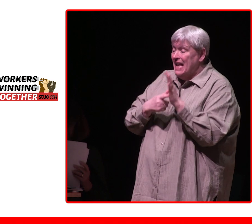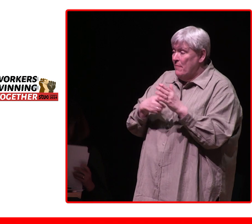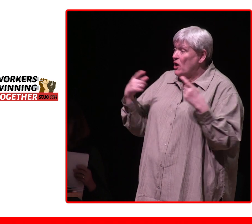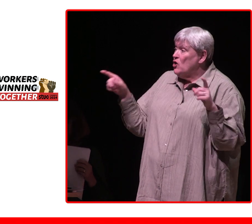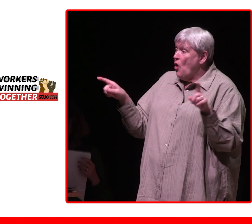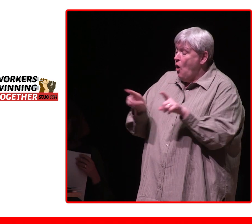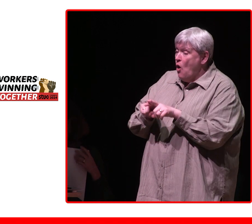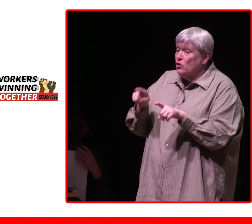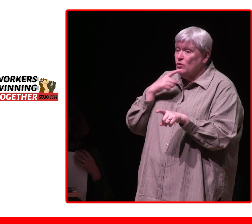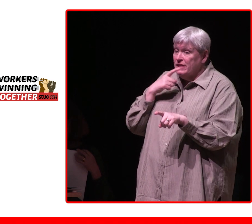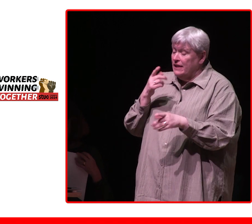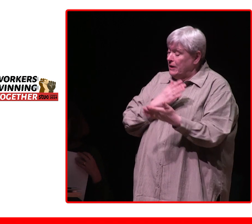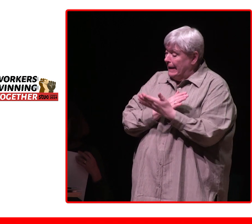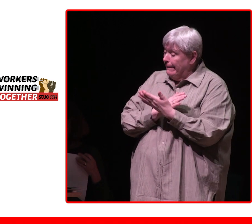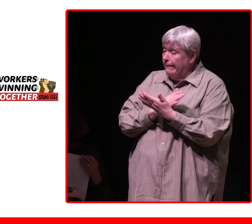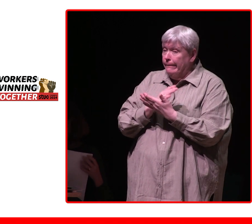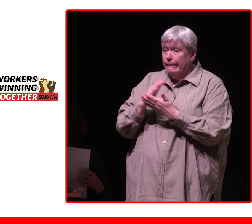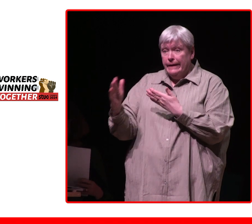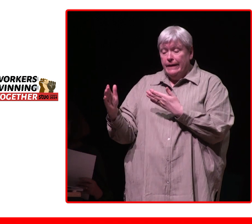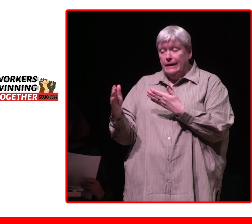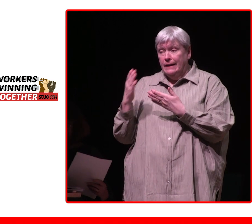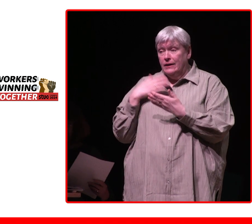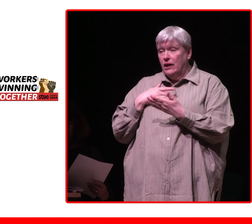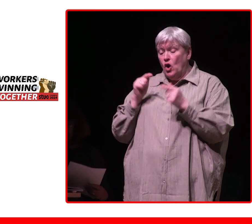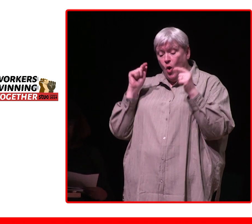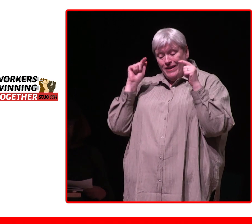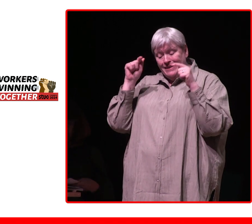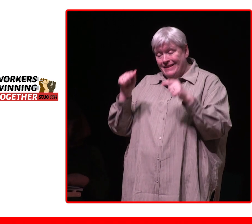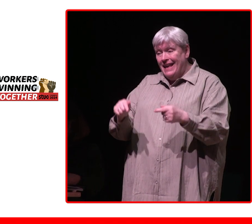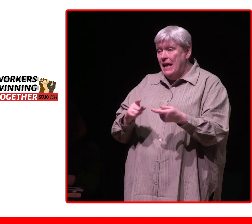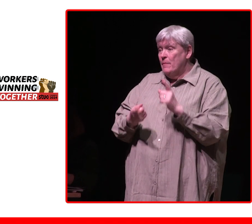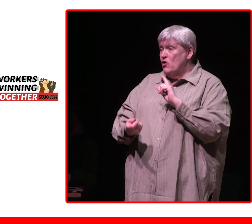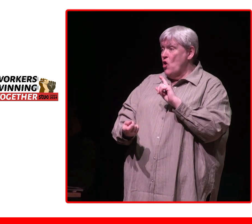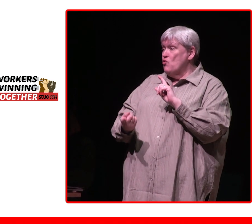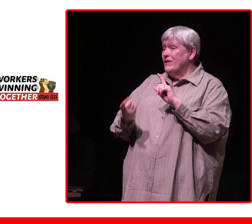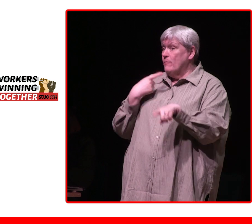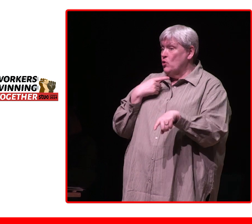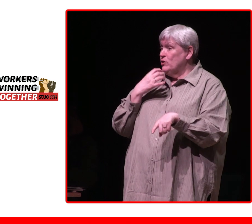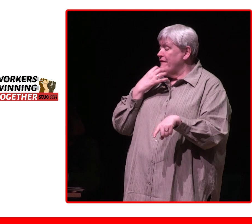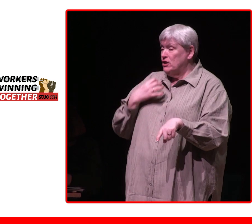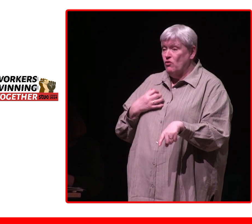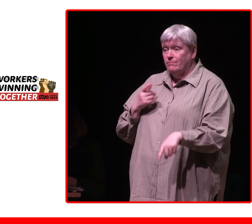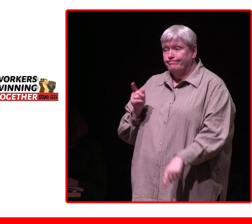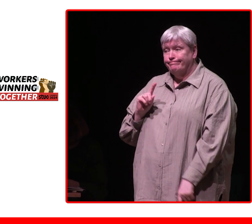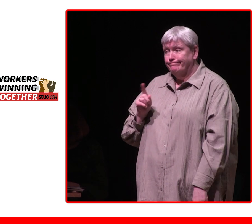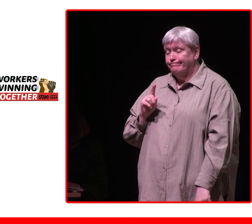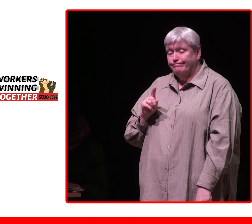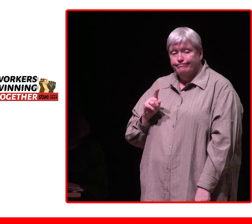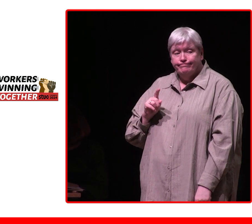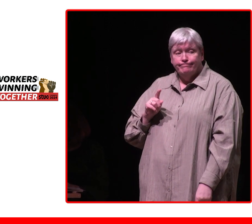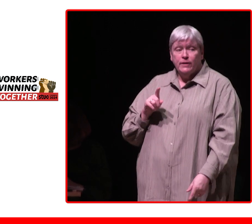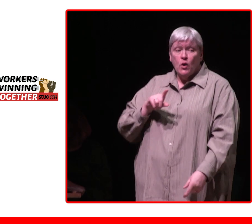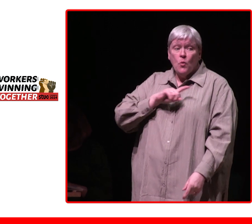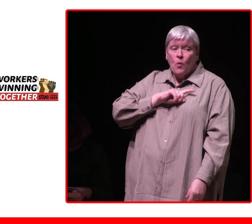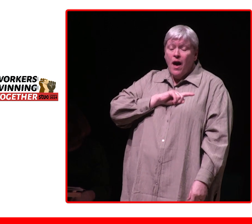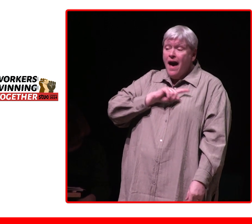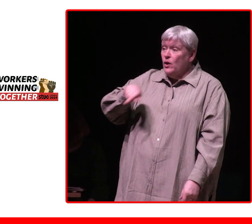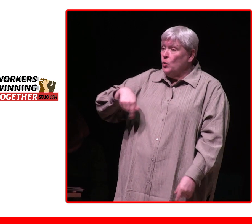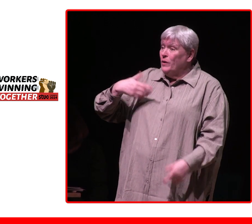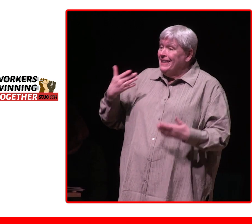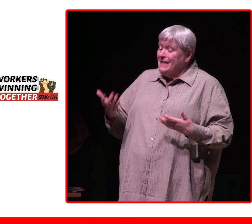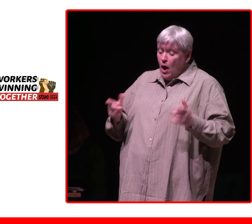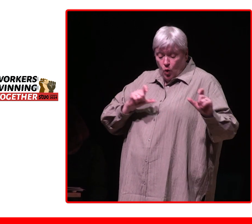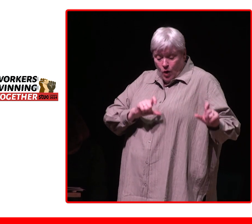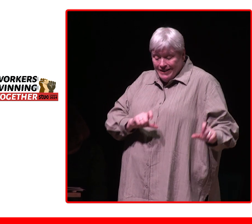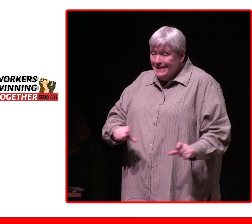absolutely unequivocal in condemning the immediate response of the Israeli state. And the reason that we now